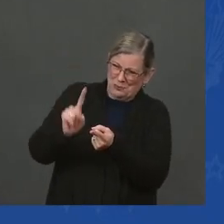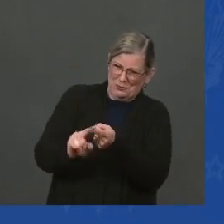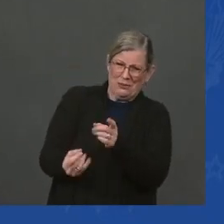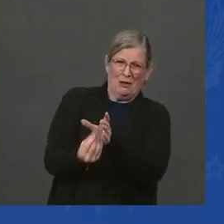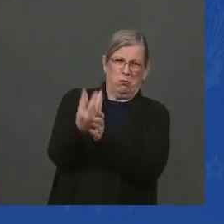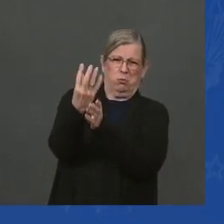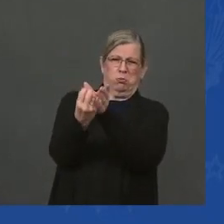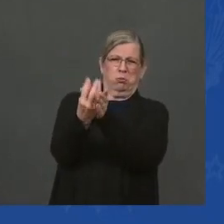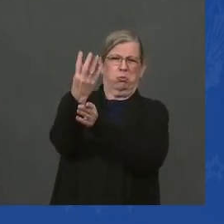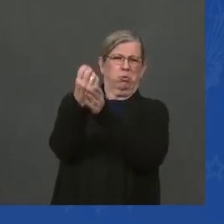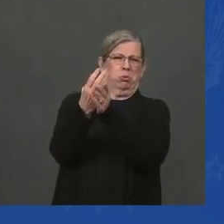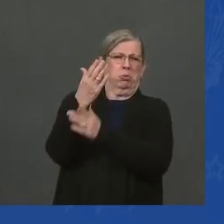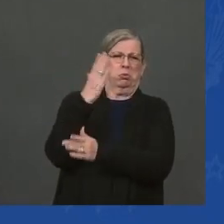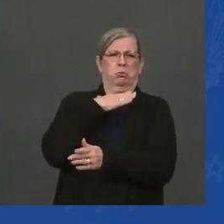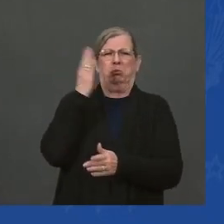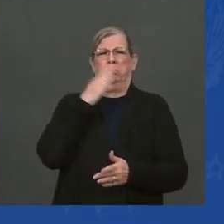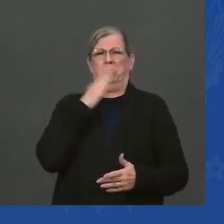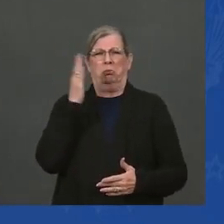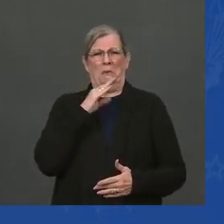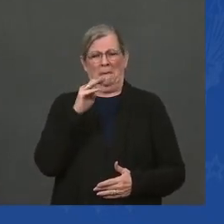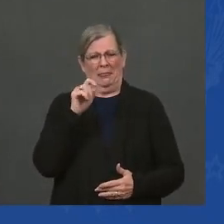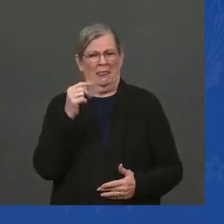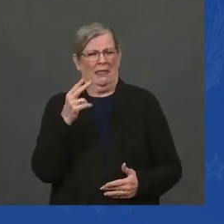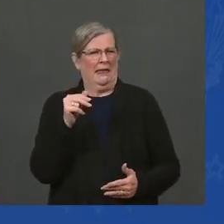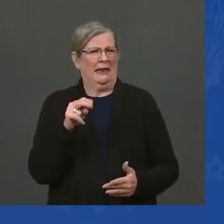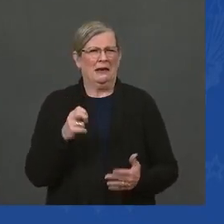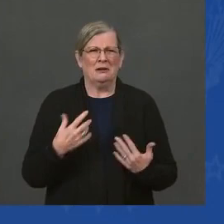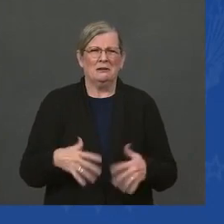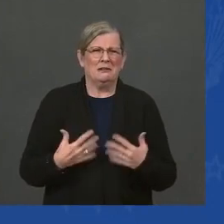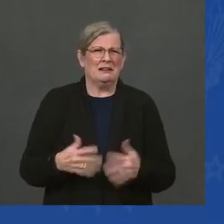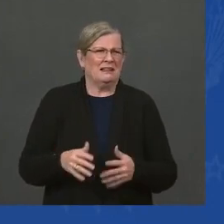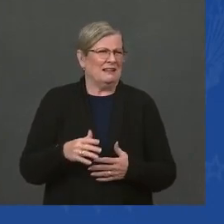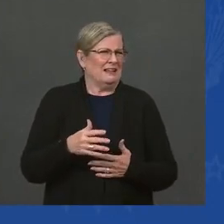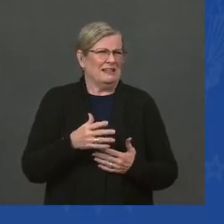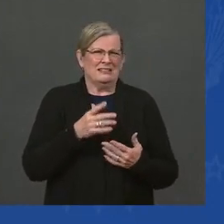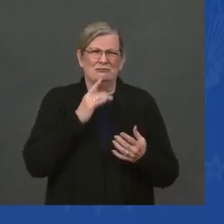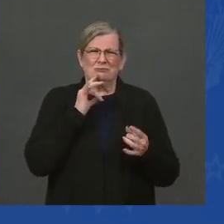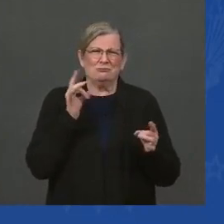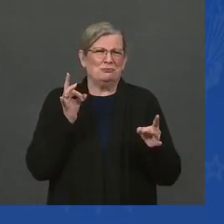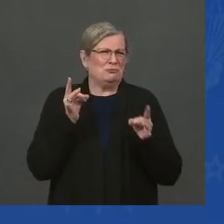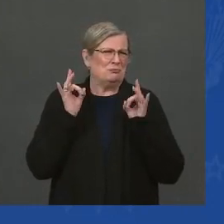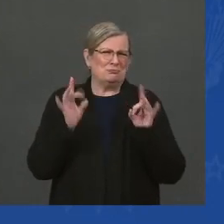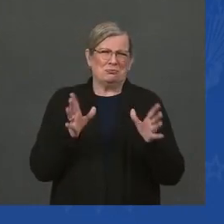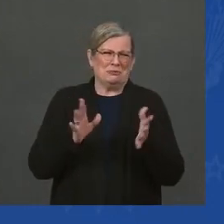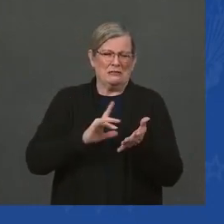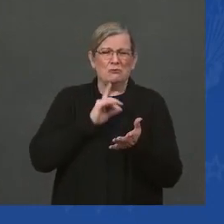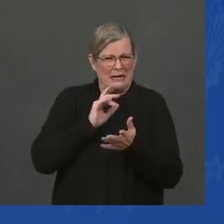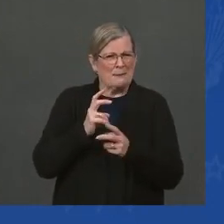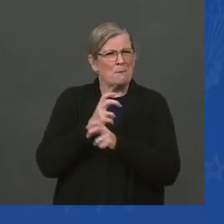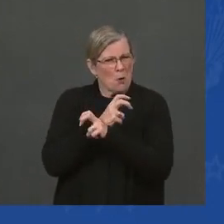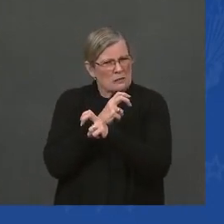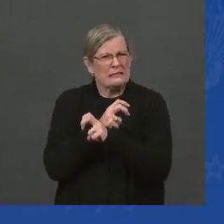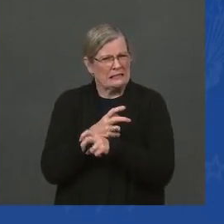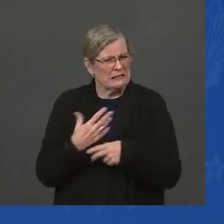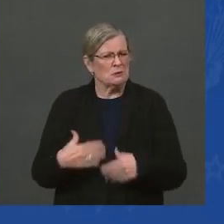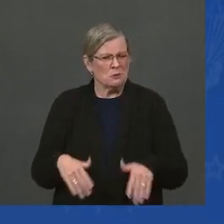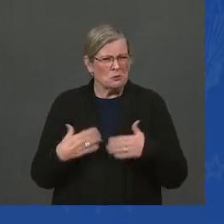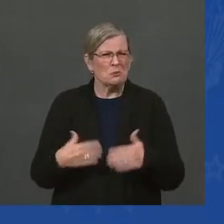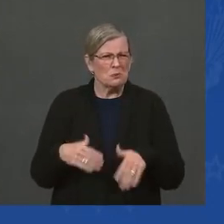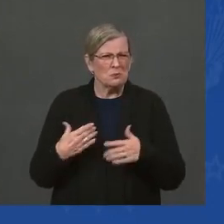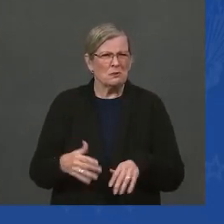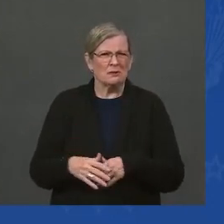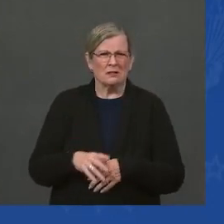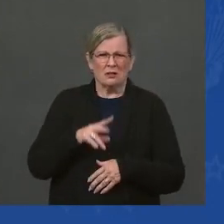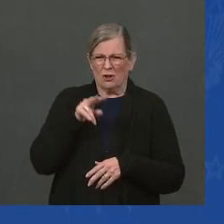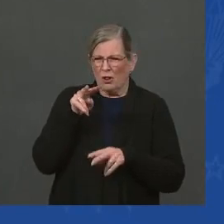So we're making real progress. Or the deforestation issue. Look what we're doing. Look what we've been able to put together. And in addition to